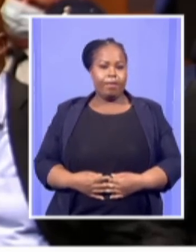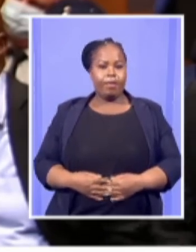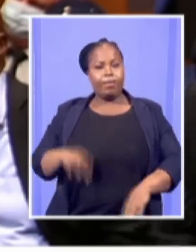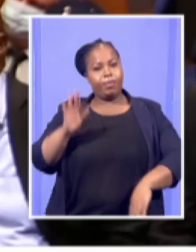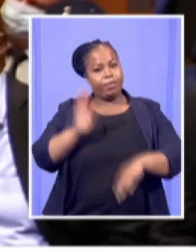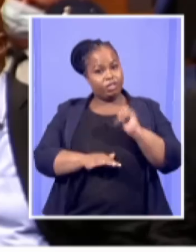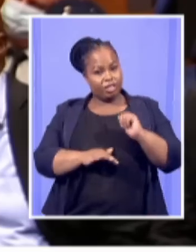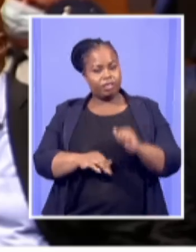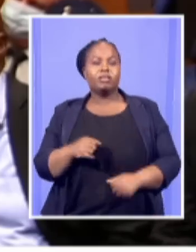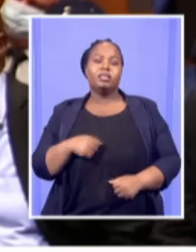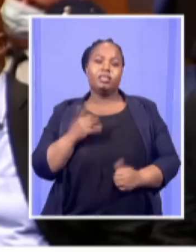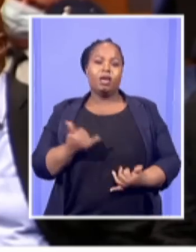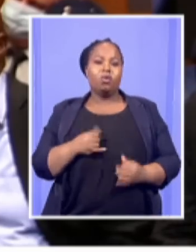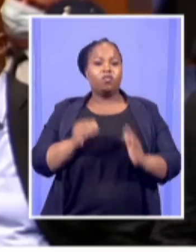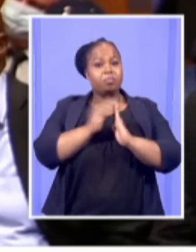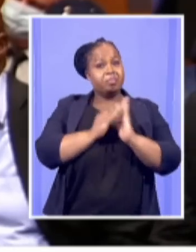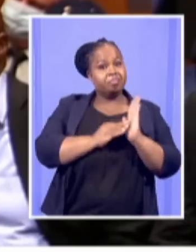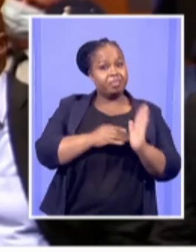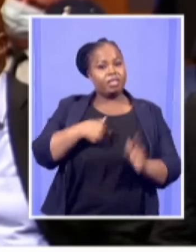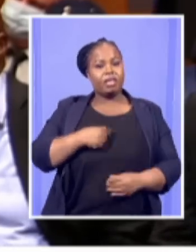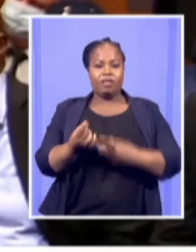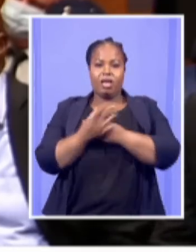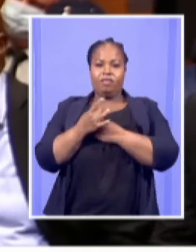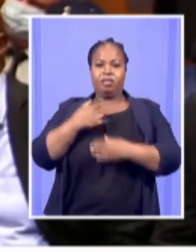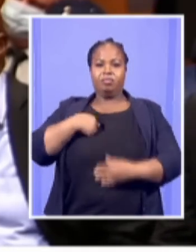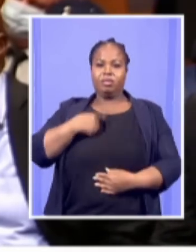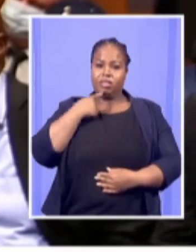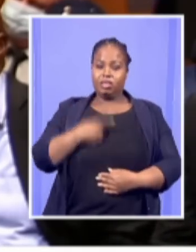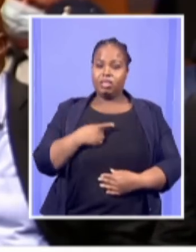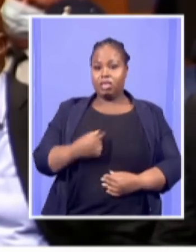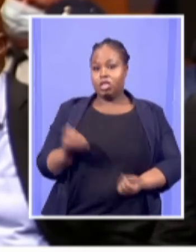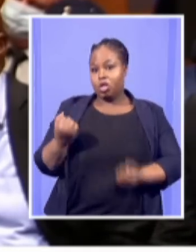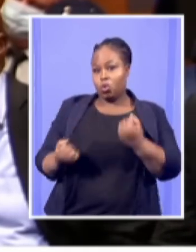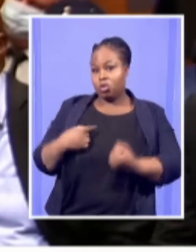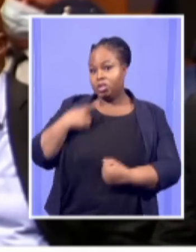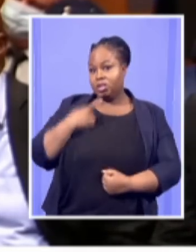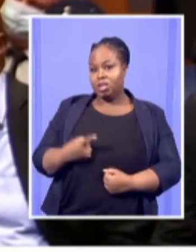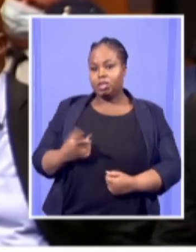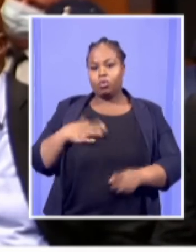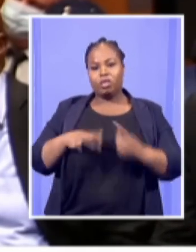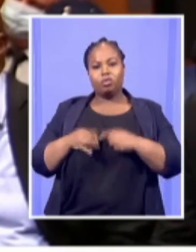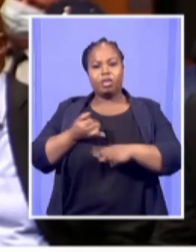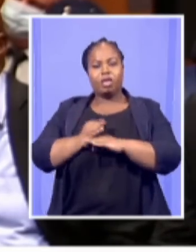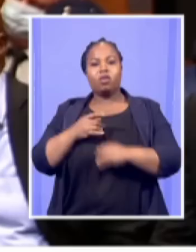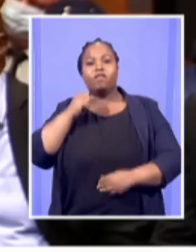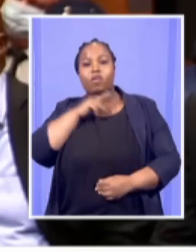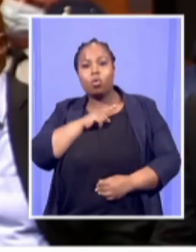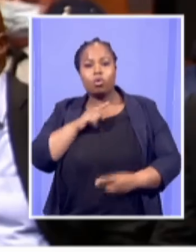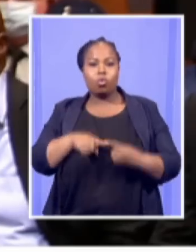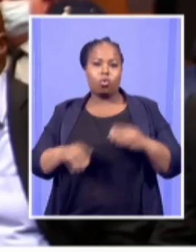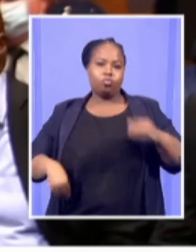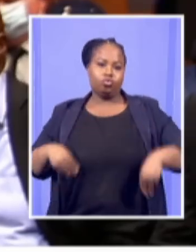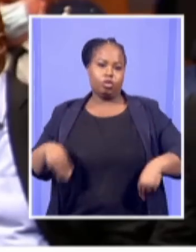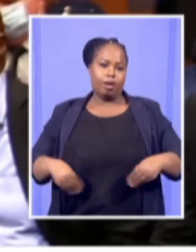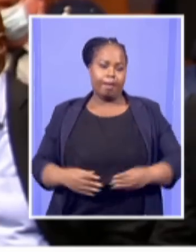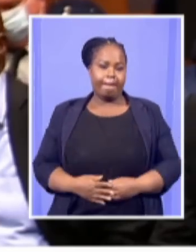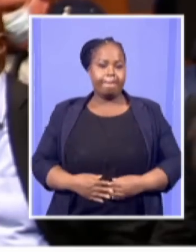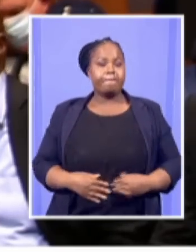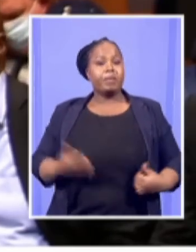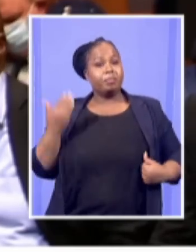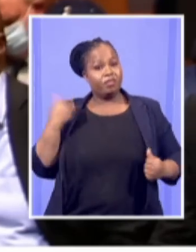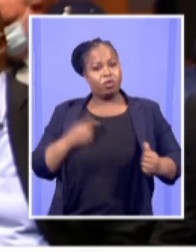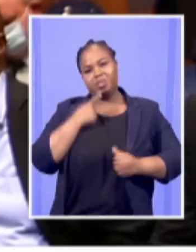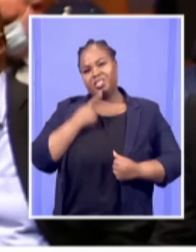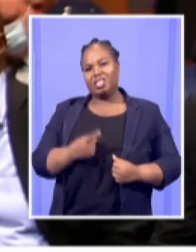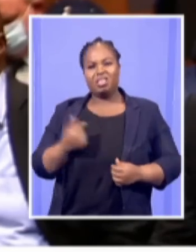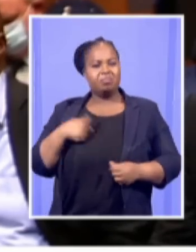charges: as reflected above, I have been advised that the state intends preferring charges of inter alia fraud and/or corruption. As mentioned, I have not